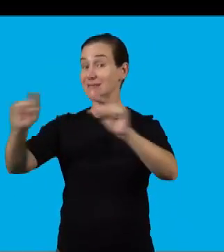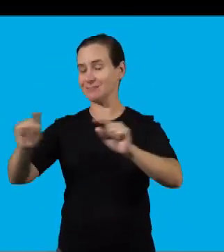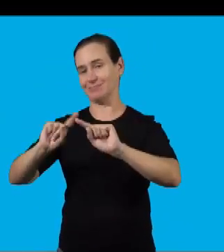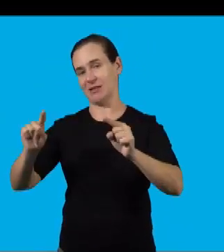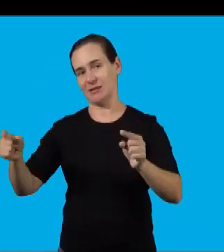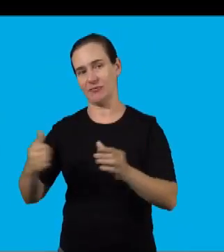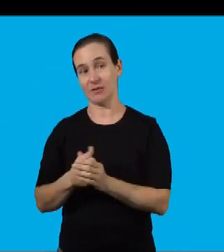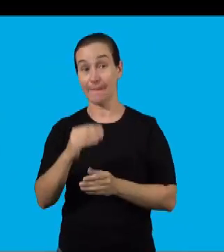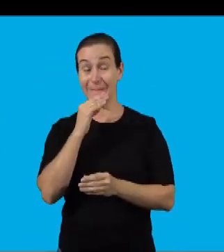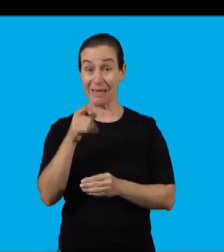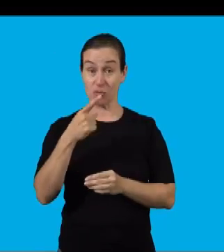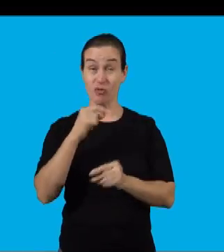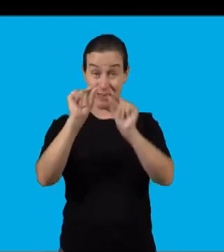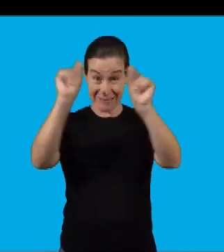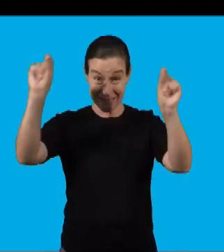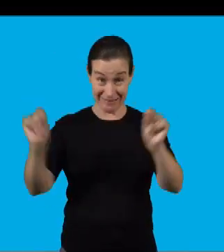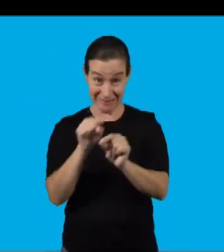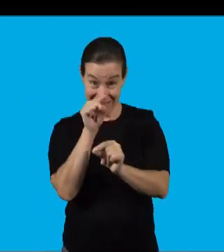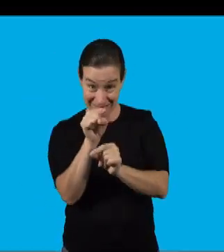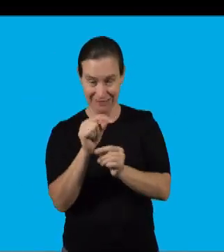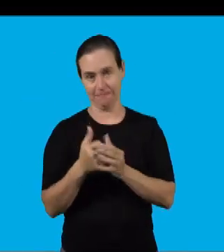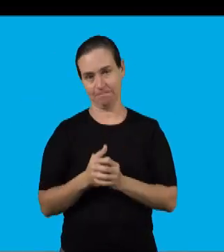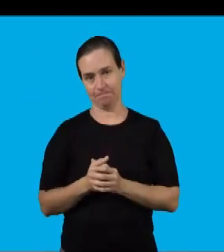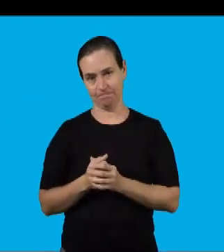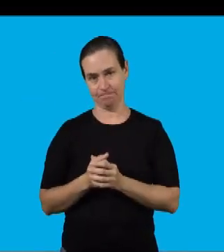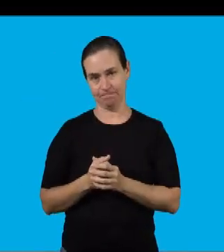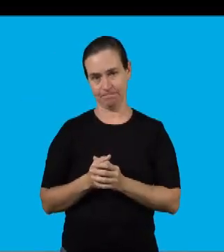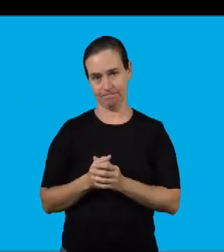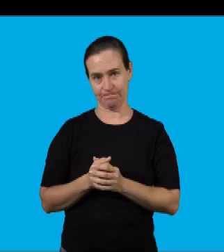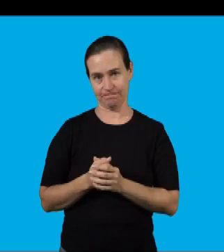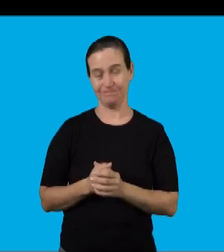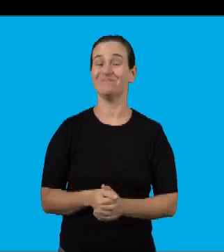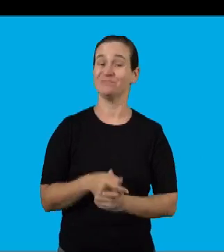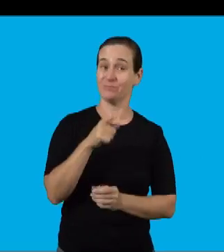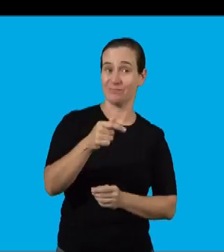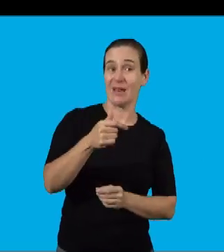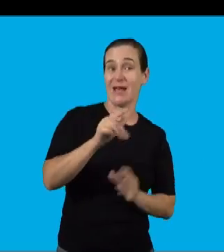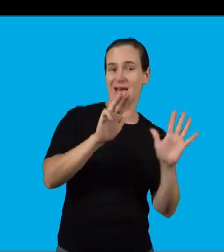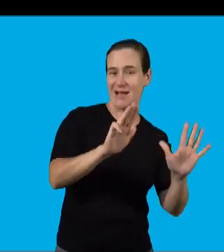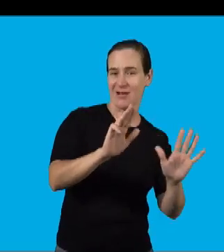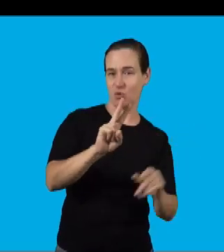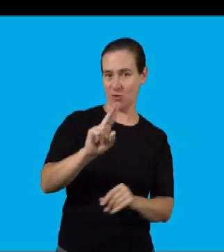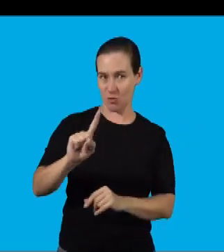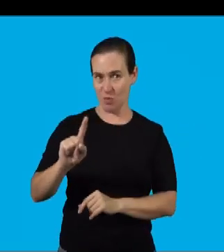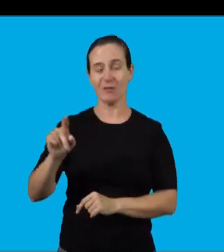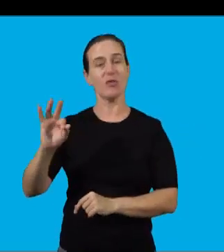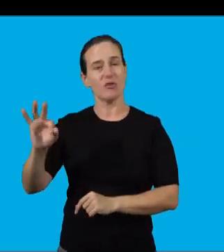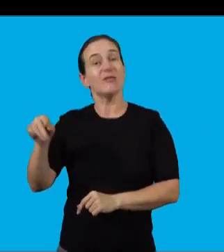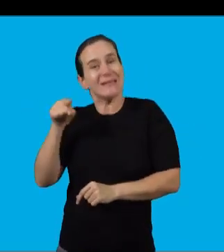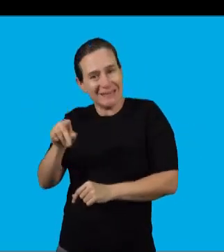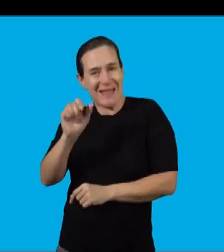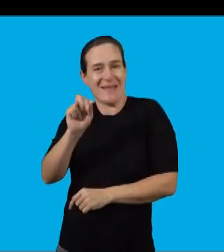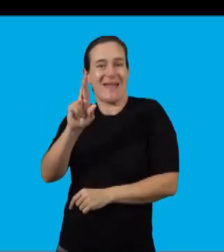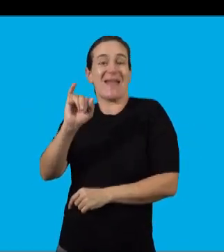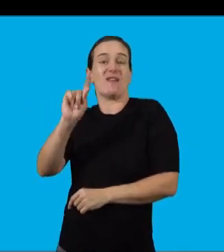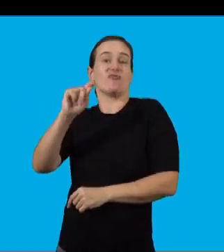We are focusing on that pattern there, and that is 9, 21, and 33. And of course, we know that this pattern